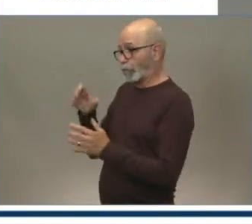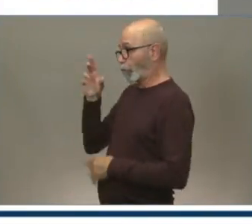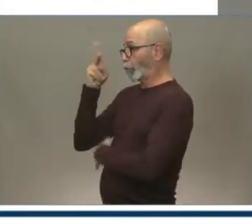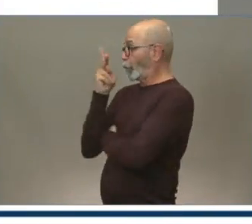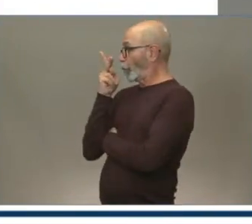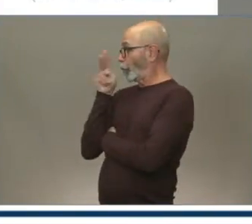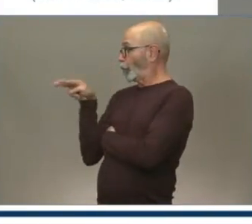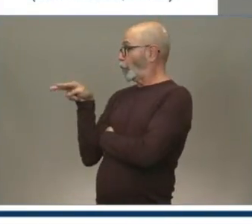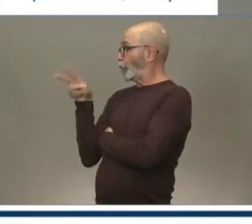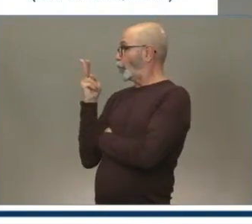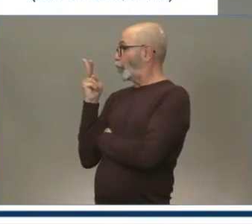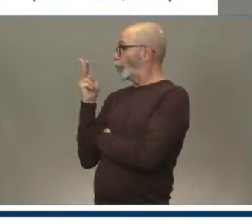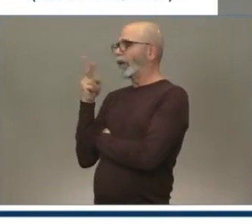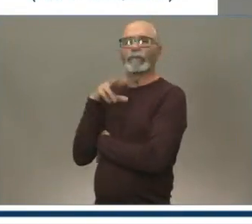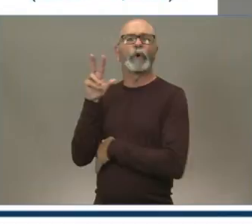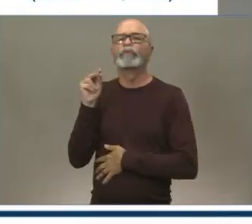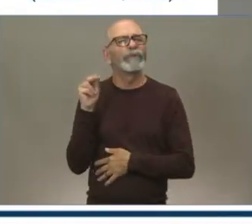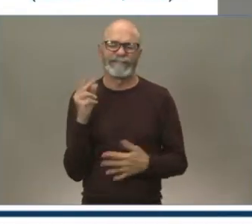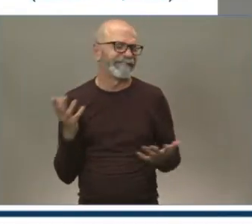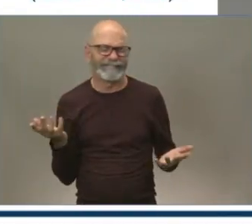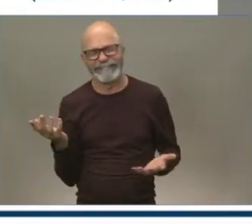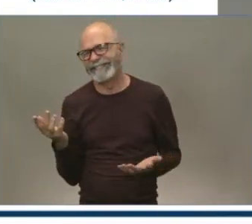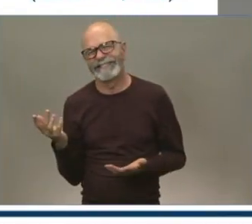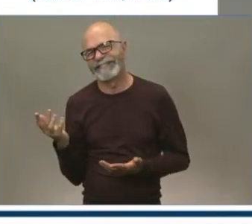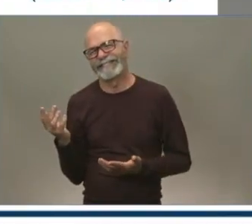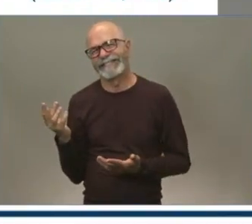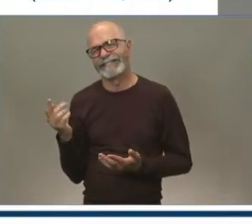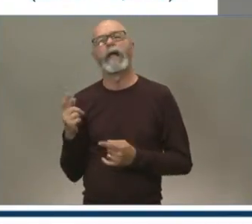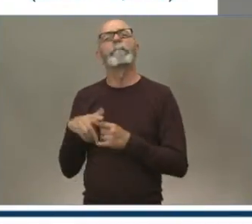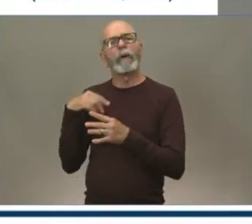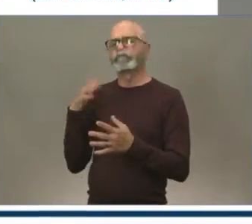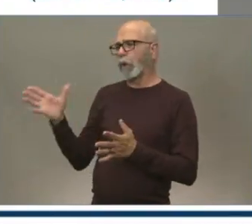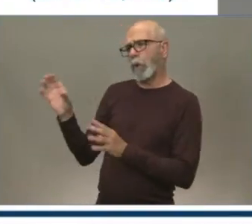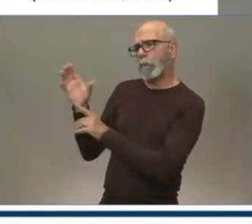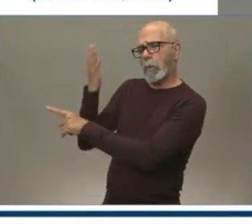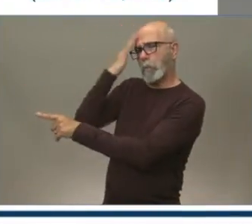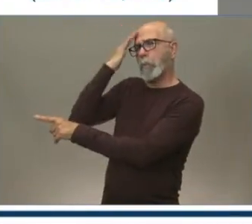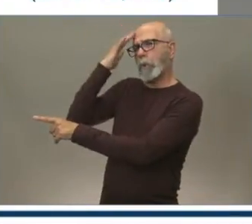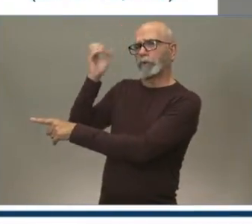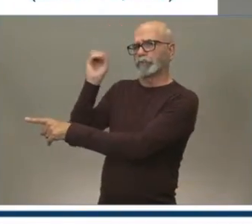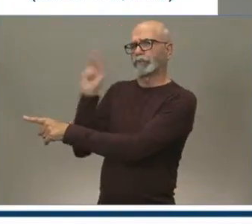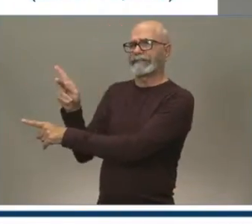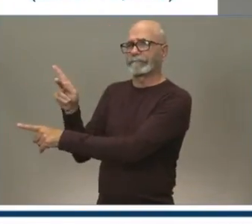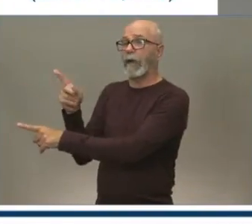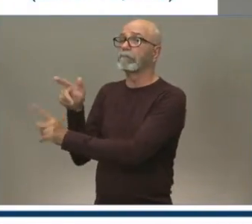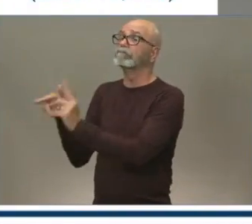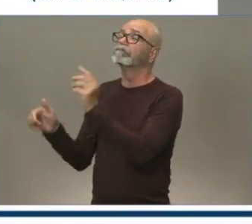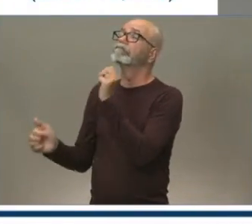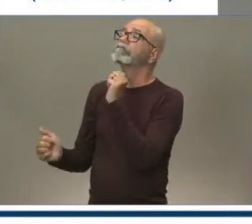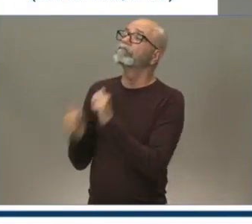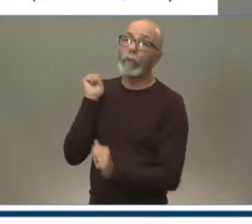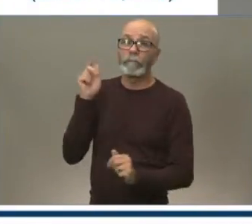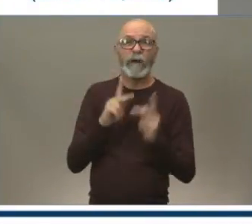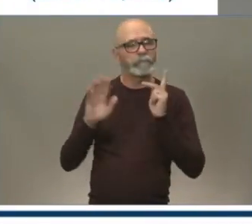by and large, we have had good compliance. Unfortunately, we were doing a circumstance where we've